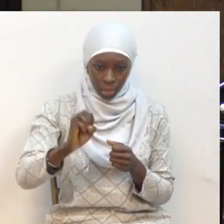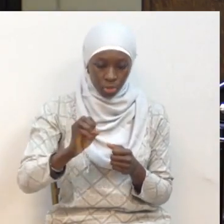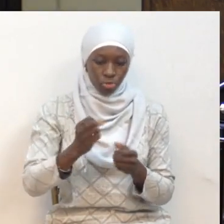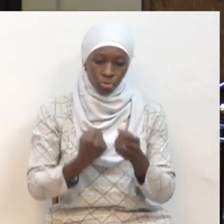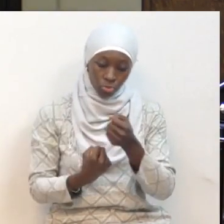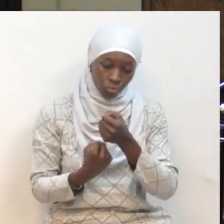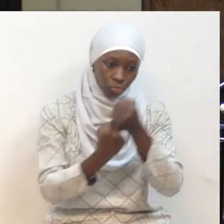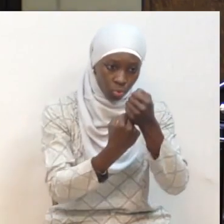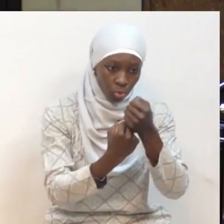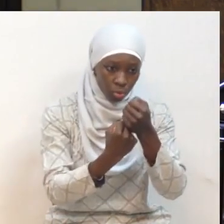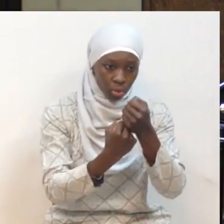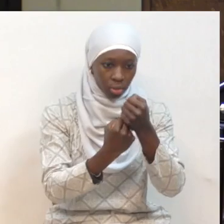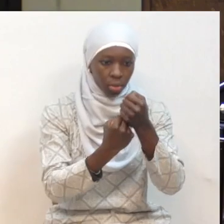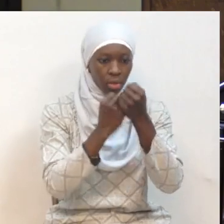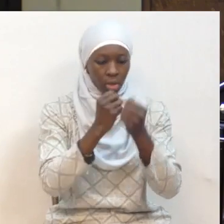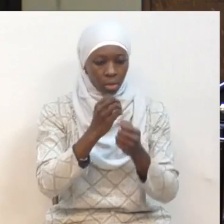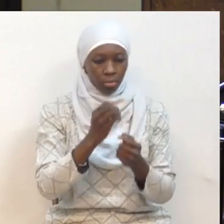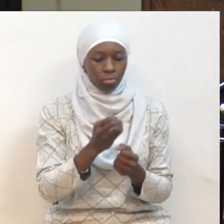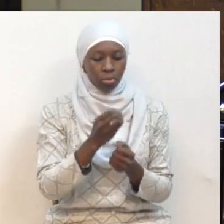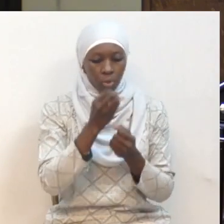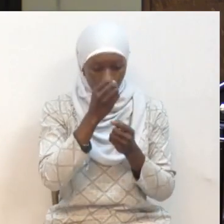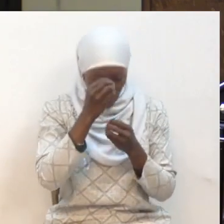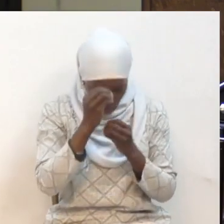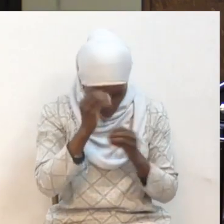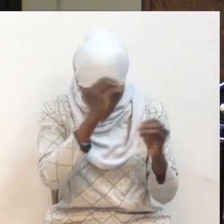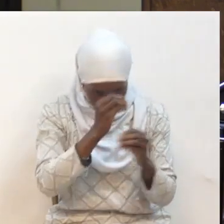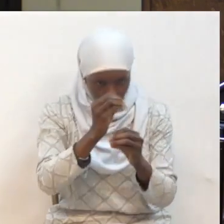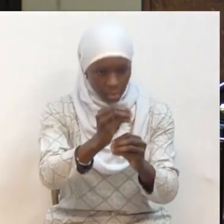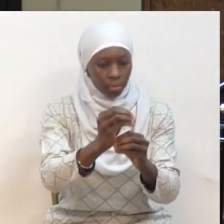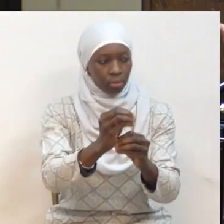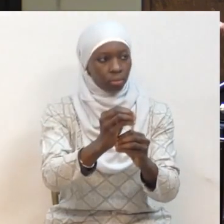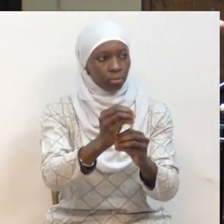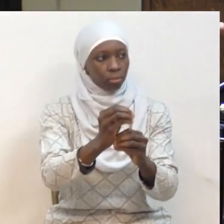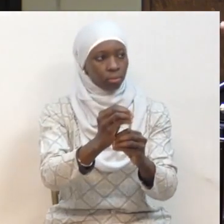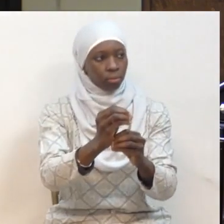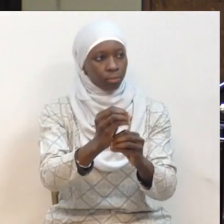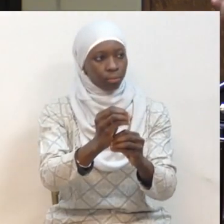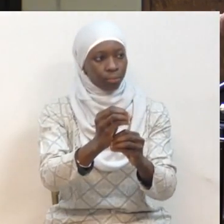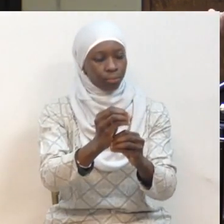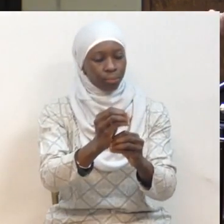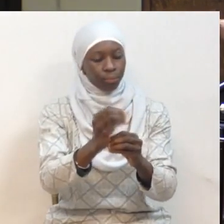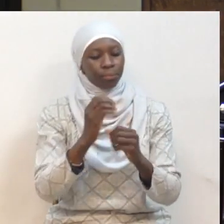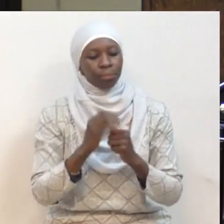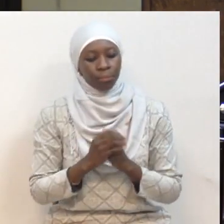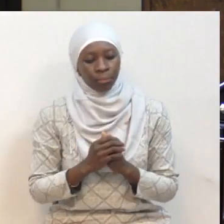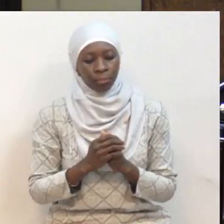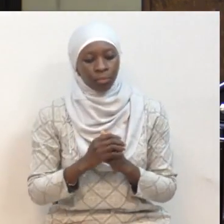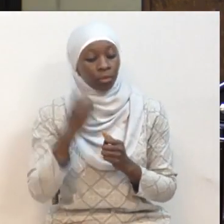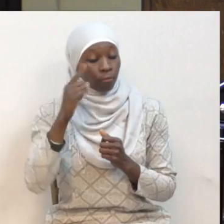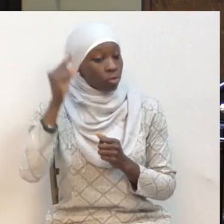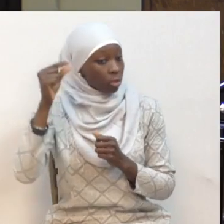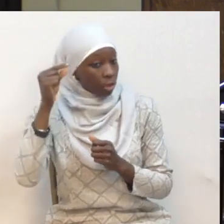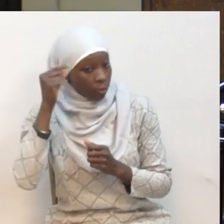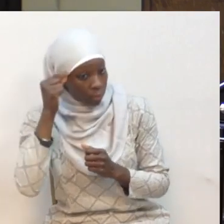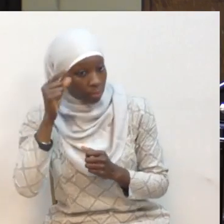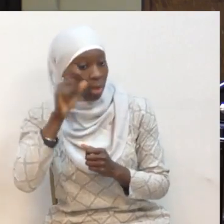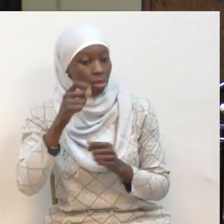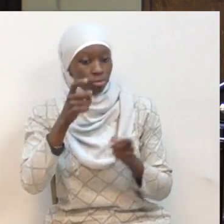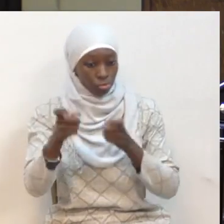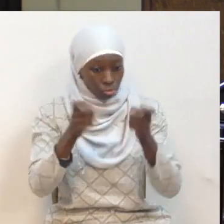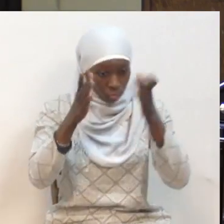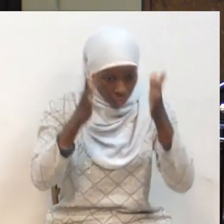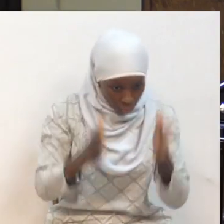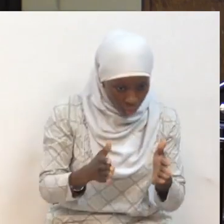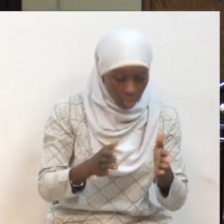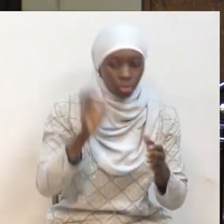The consent of the governed is essential for the governor and the ruler to be able to lead the